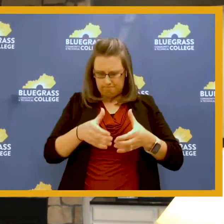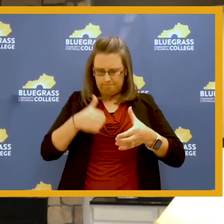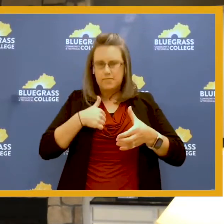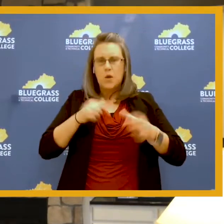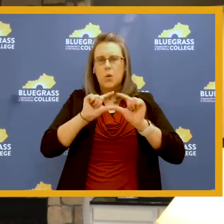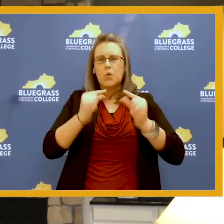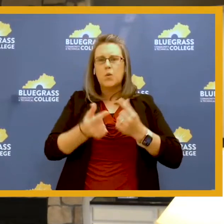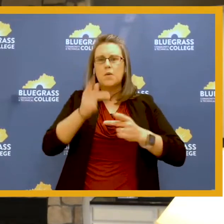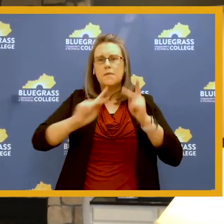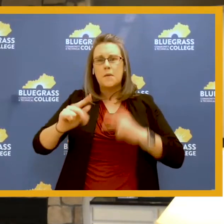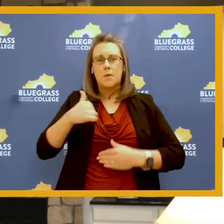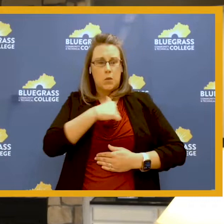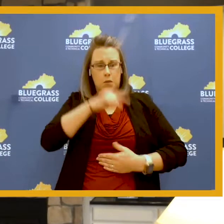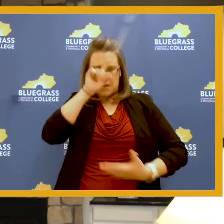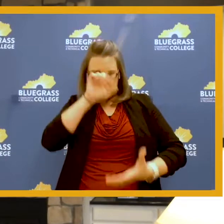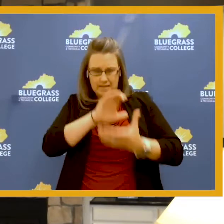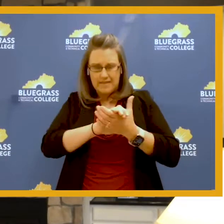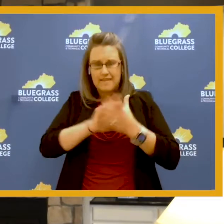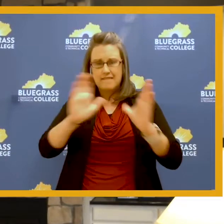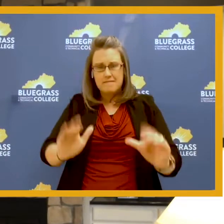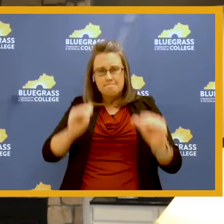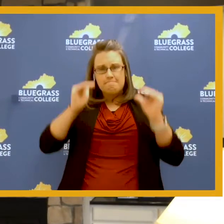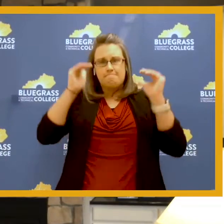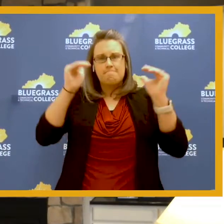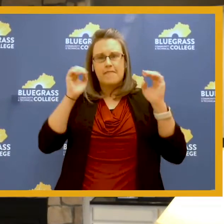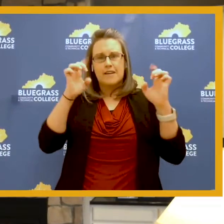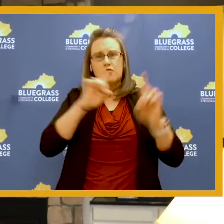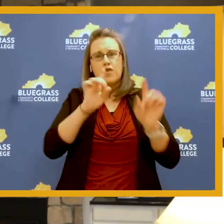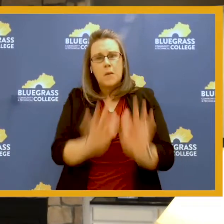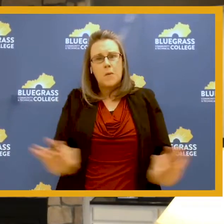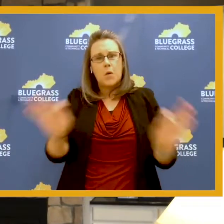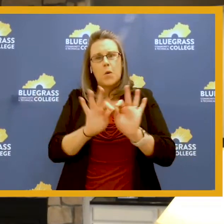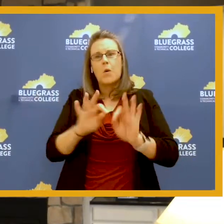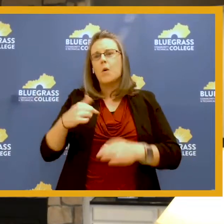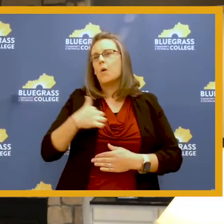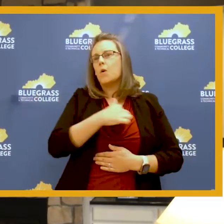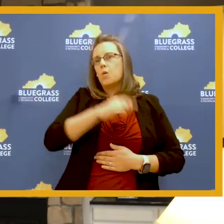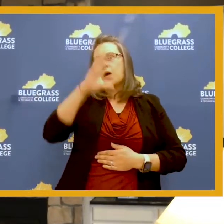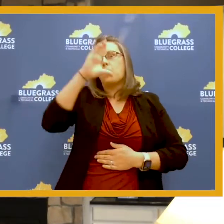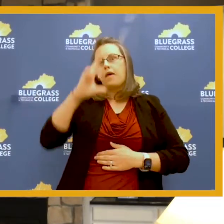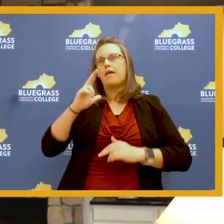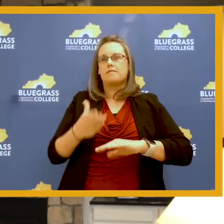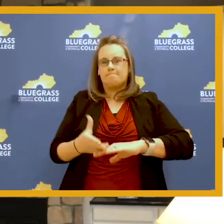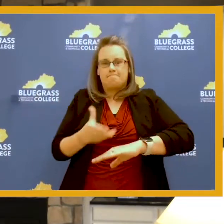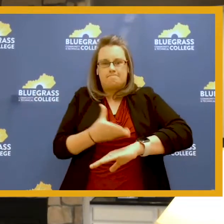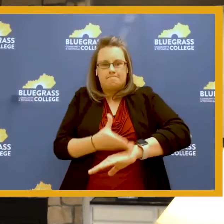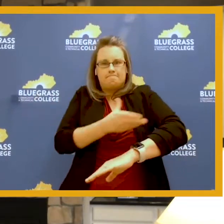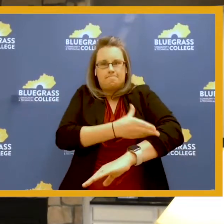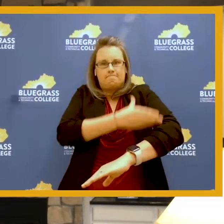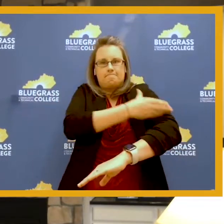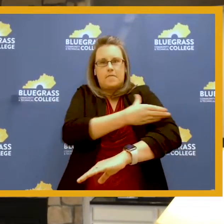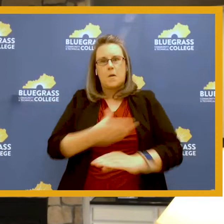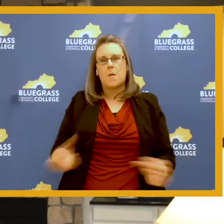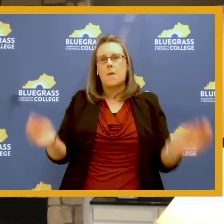that collectively, as a group of people who believe that higher education matters, we will build a stronger Commonwealth of Kentucky. We will build